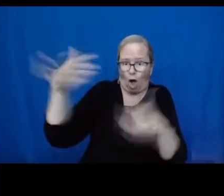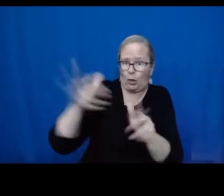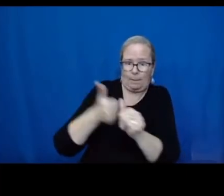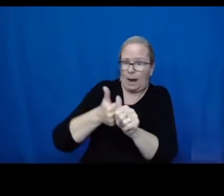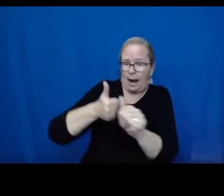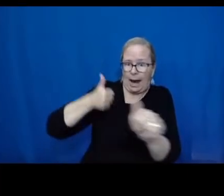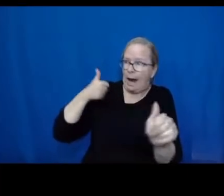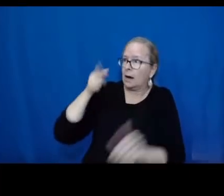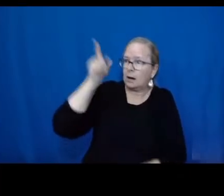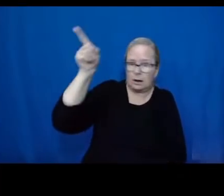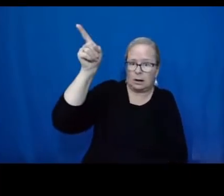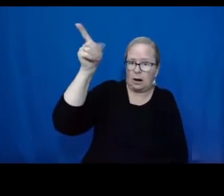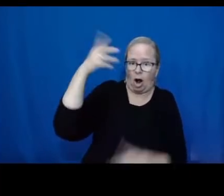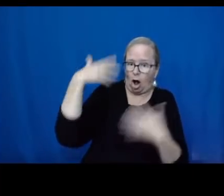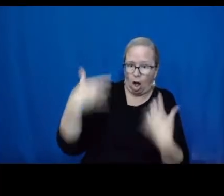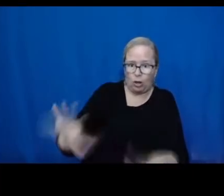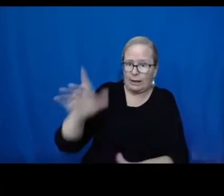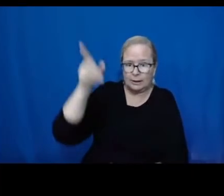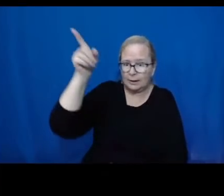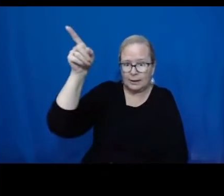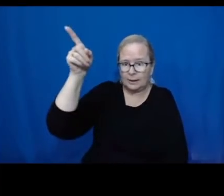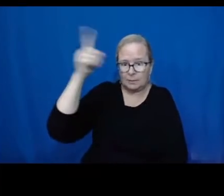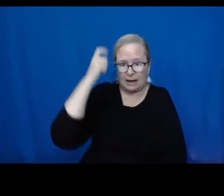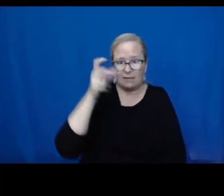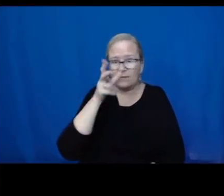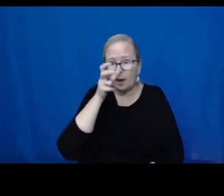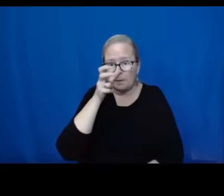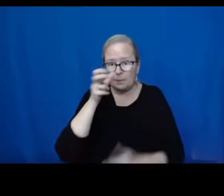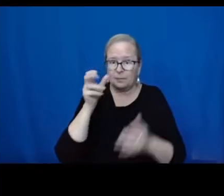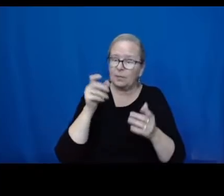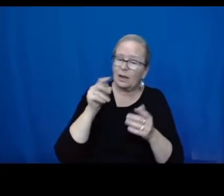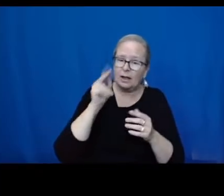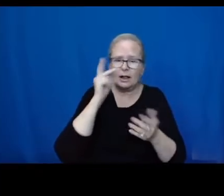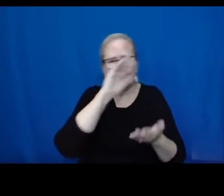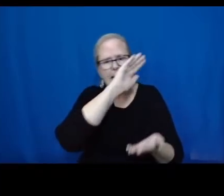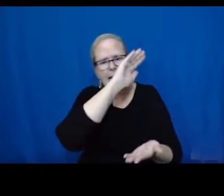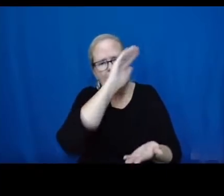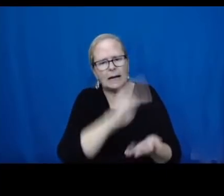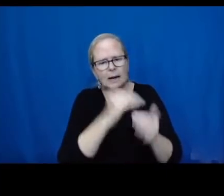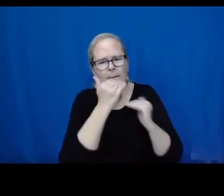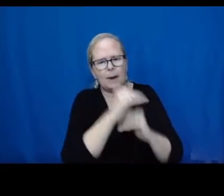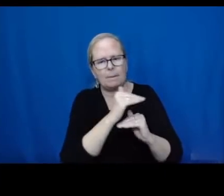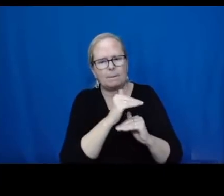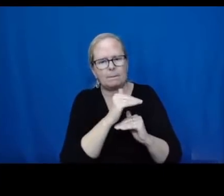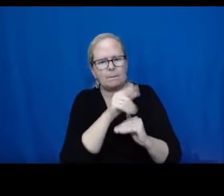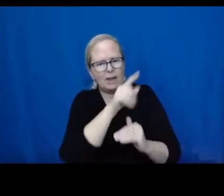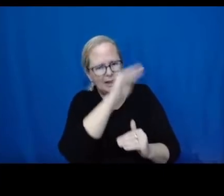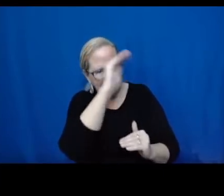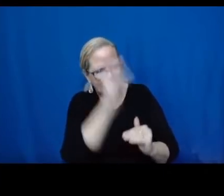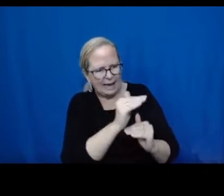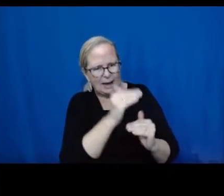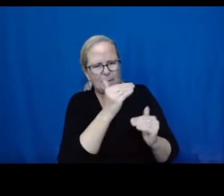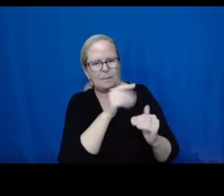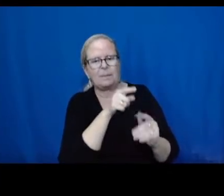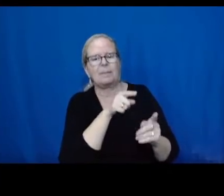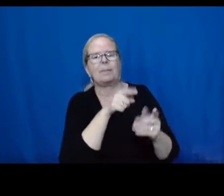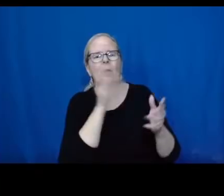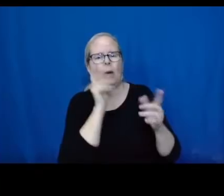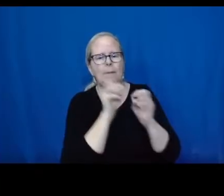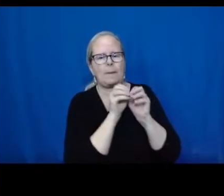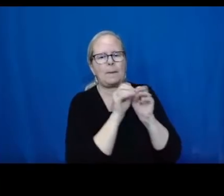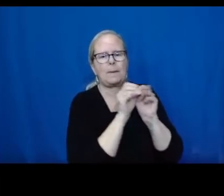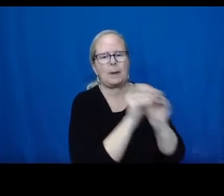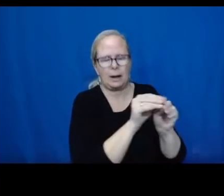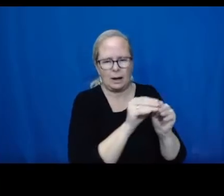doing. And so I think we need to reset that table, that until next spring, a few basic things are going to have to